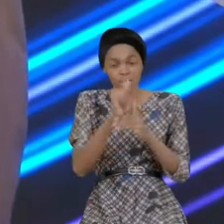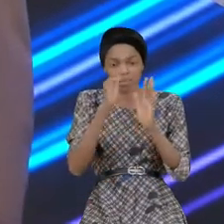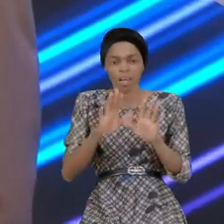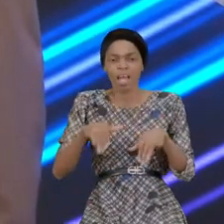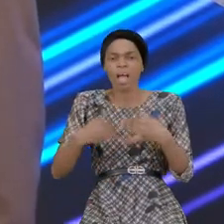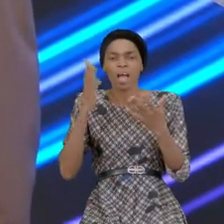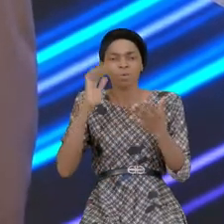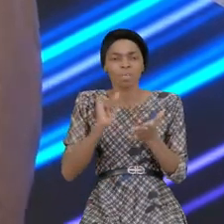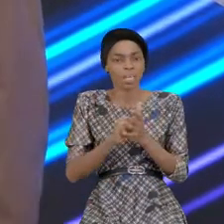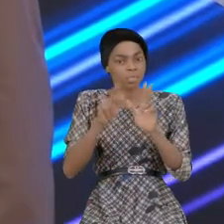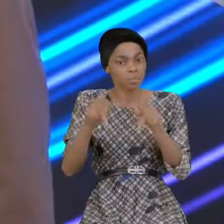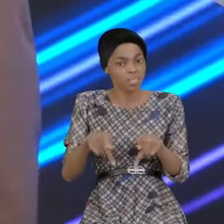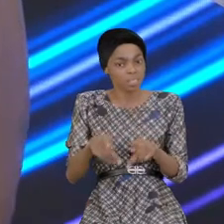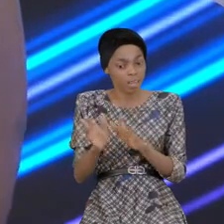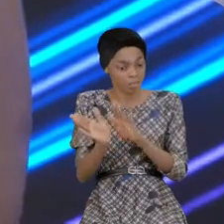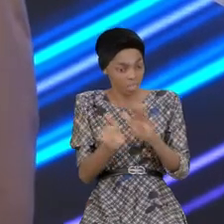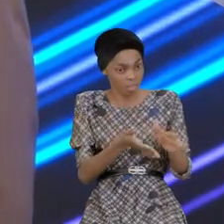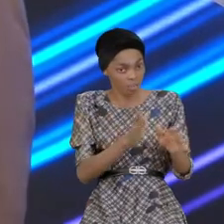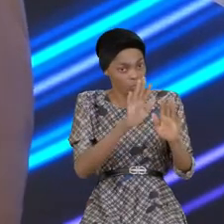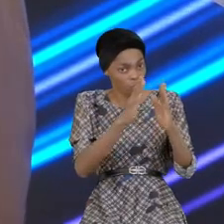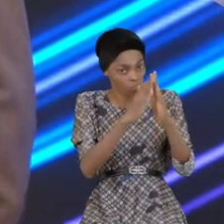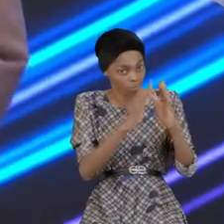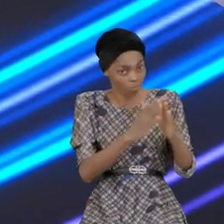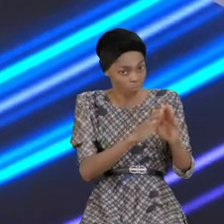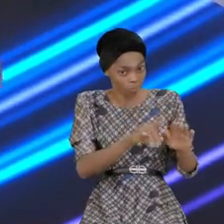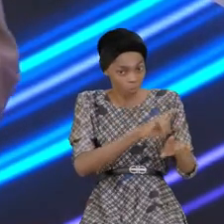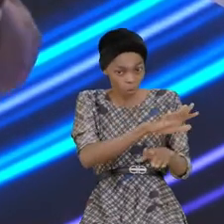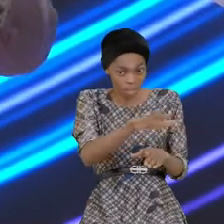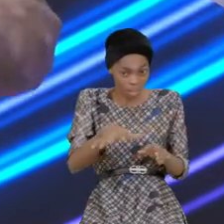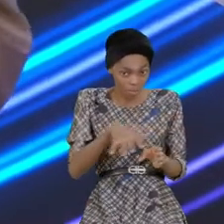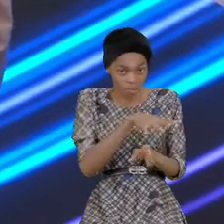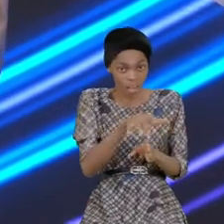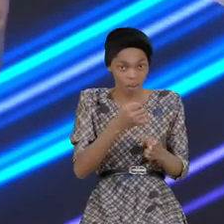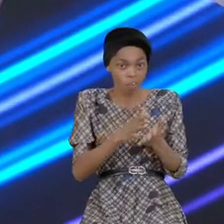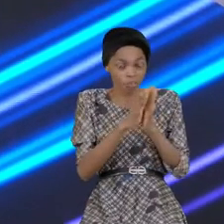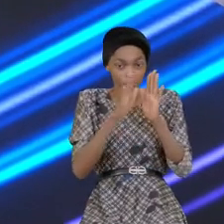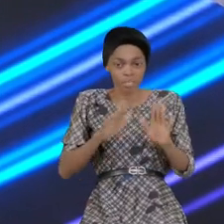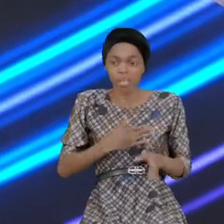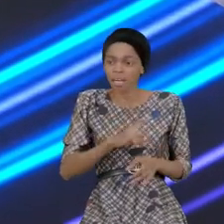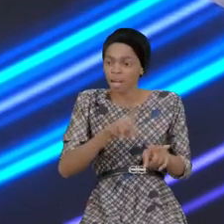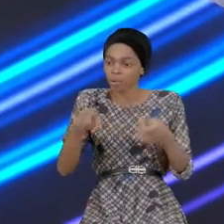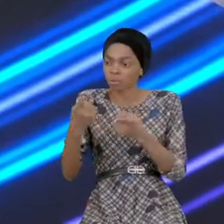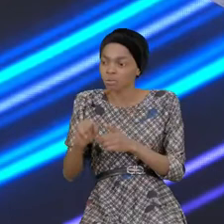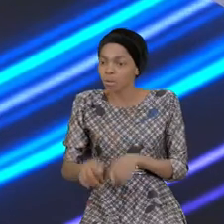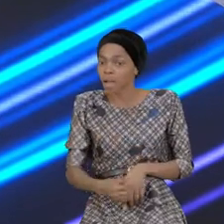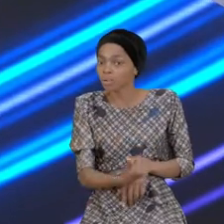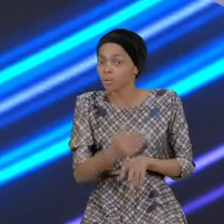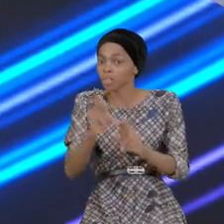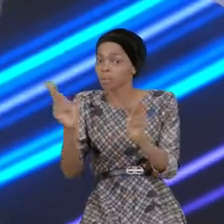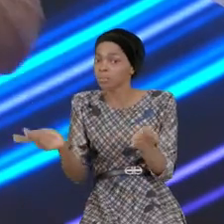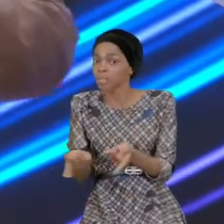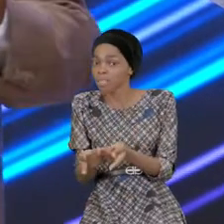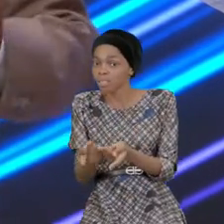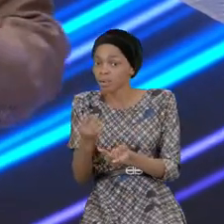leave his territory, her territory of peace, and then go to live in